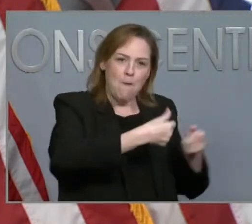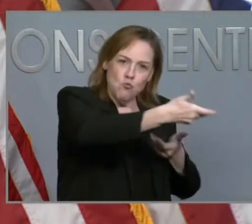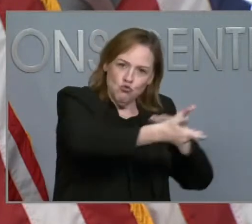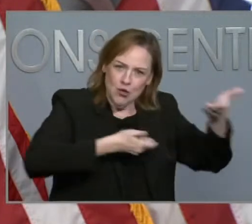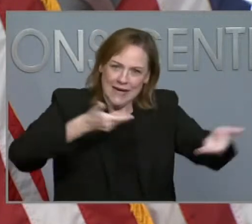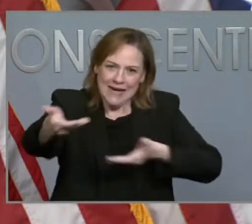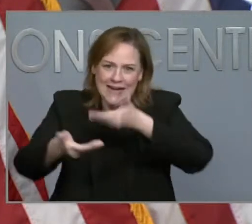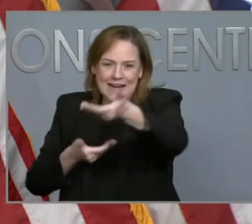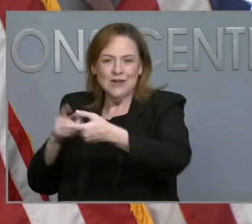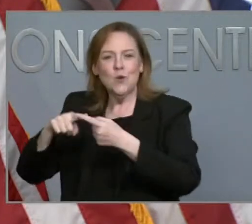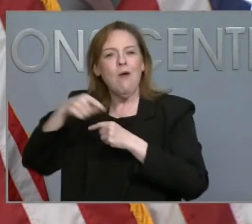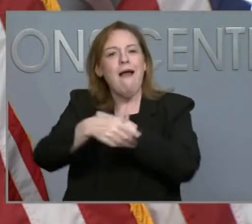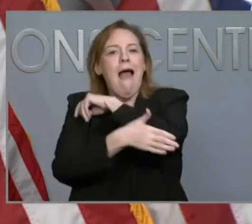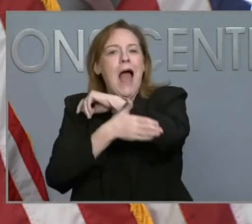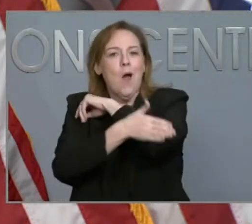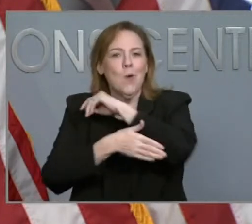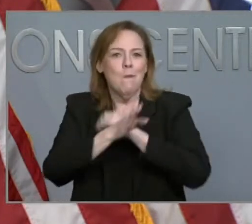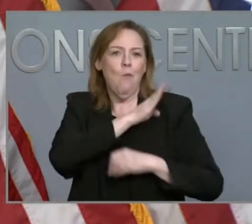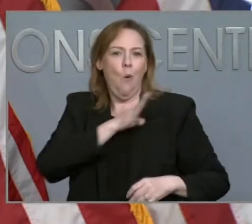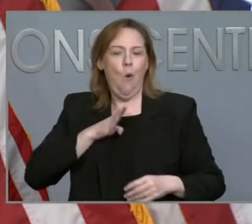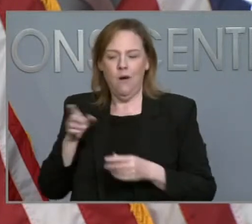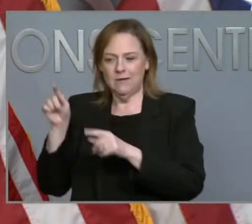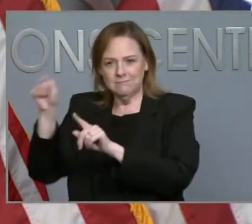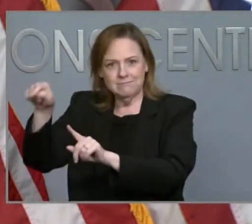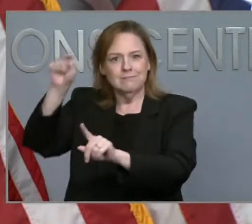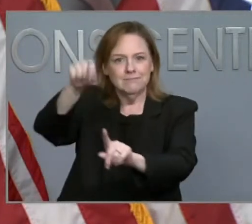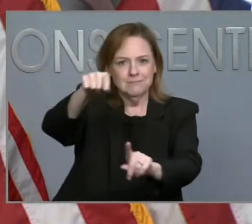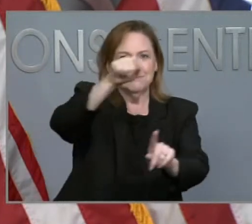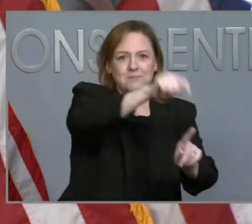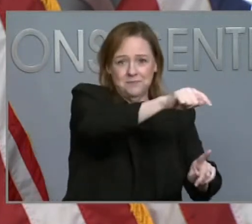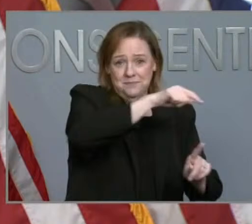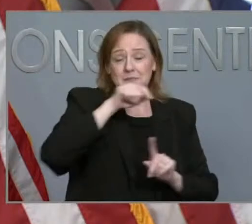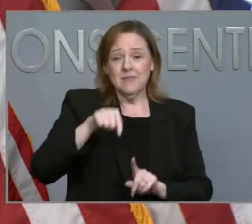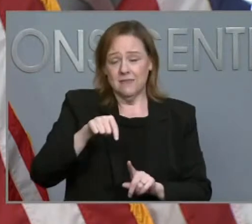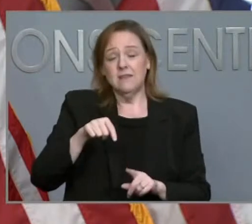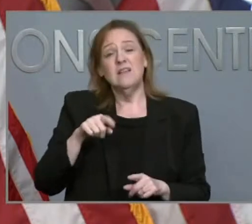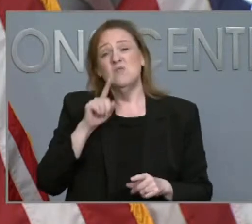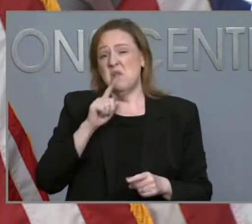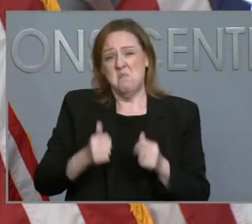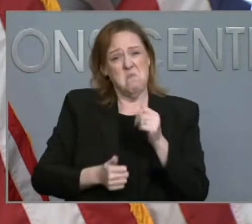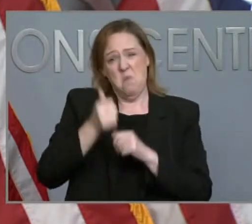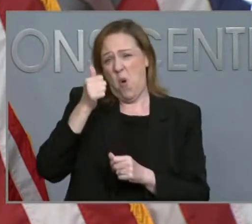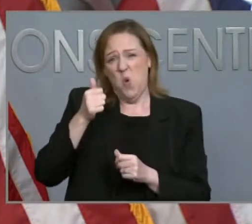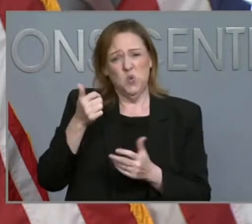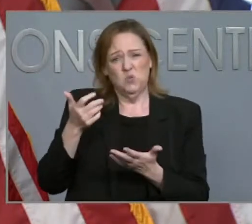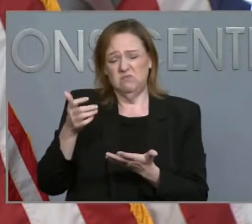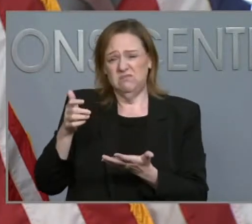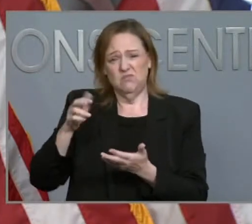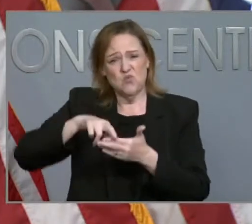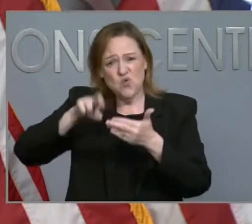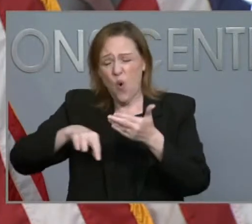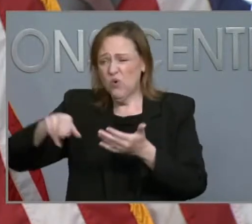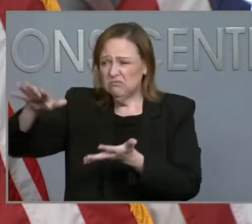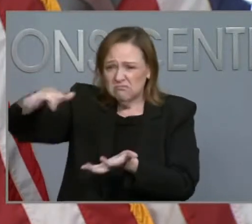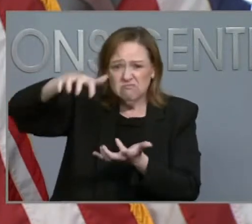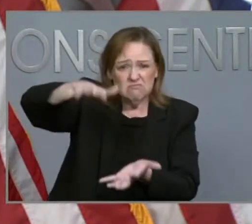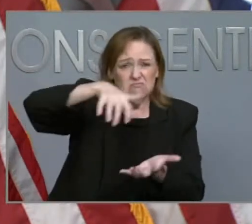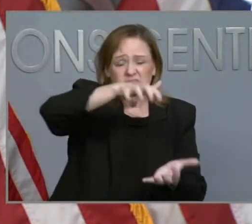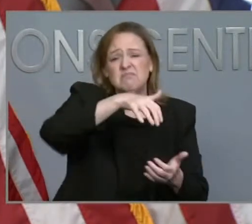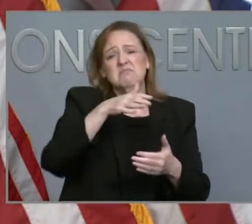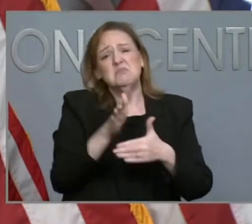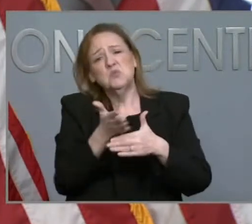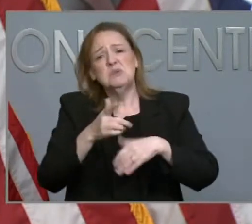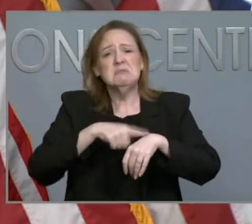do that tonight. So the bulk of our results we anticipate would be probably between 9:30 to 11